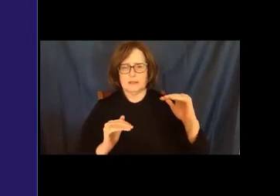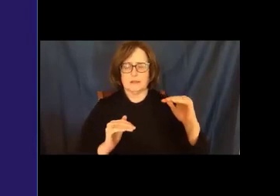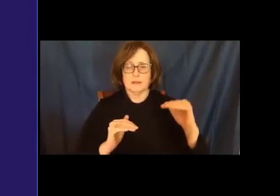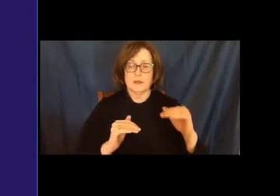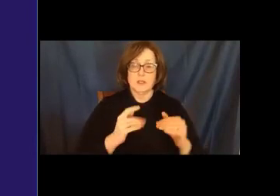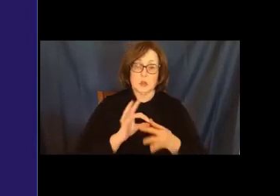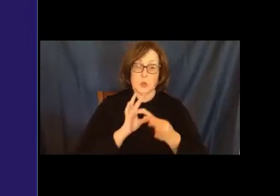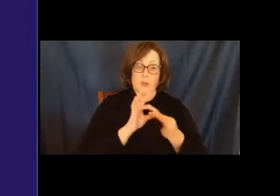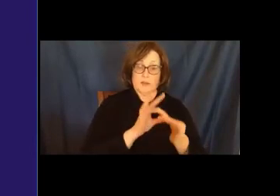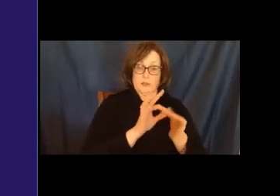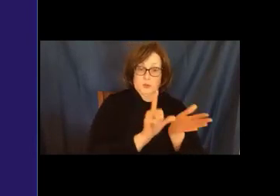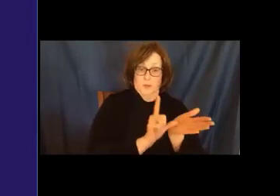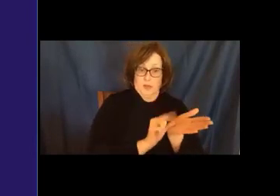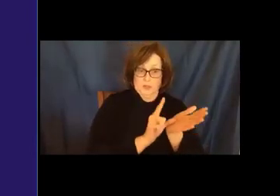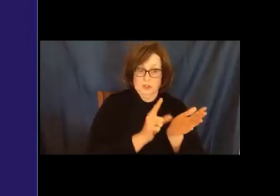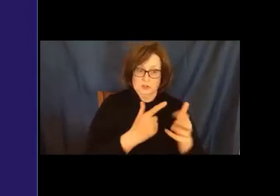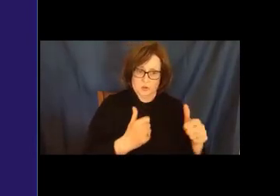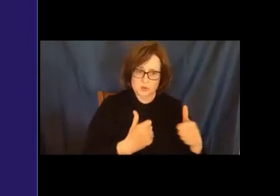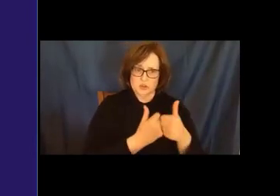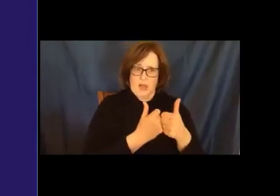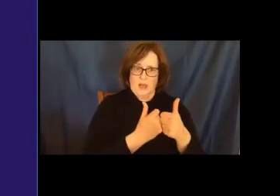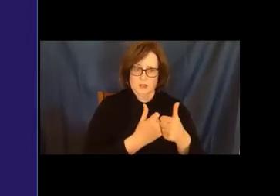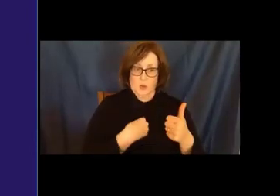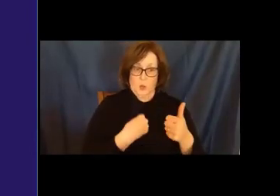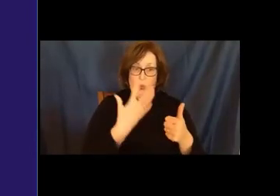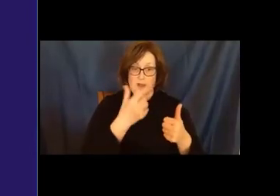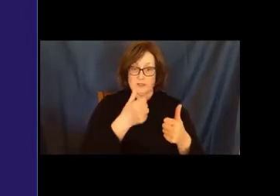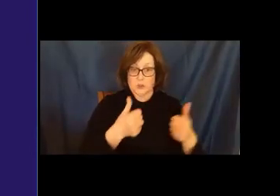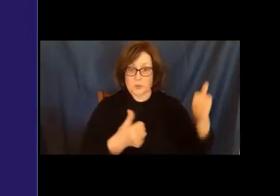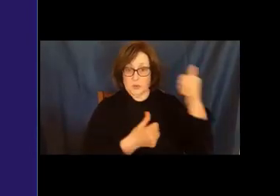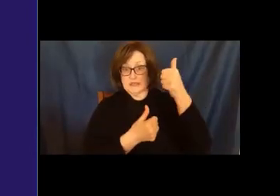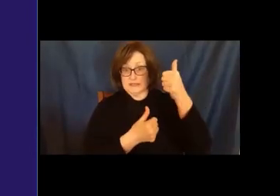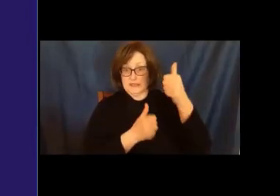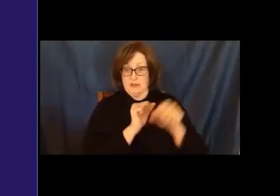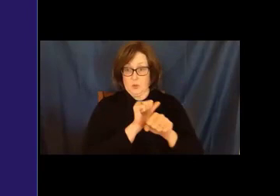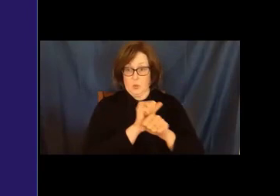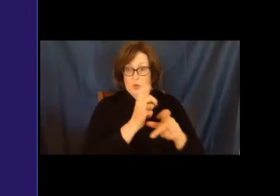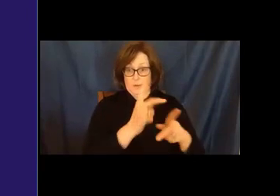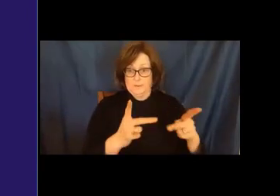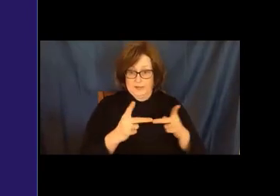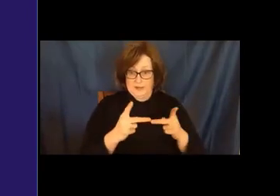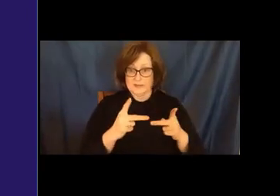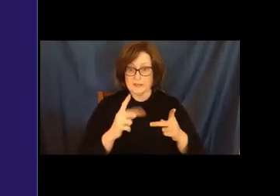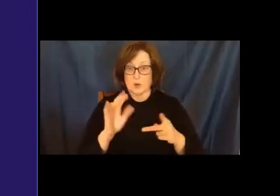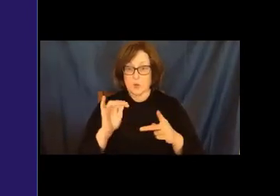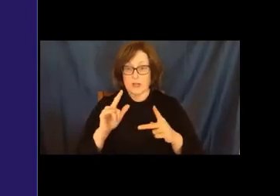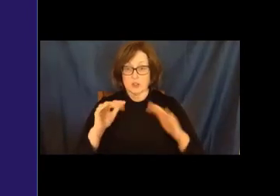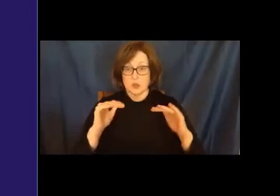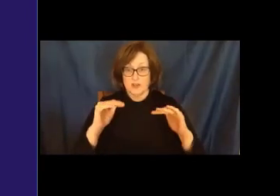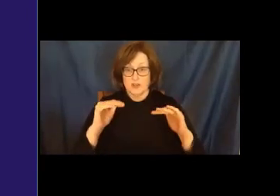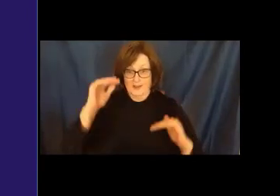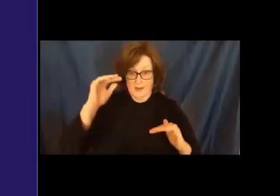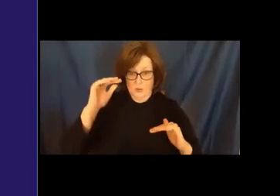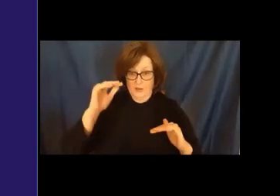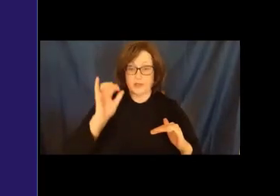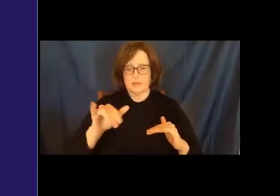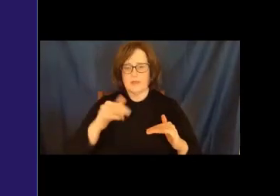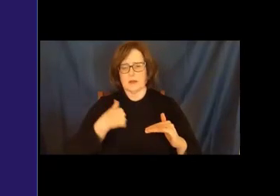to challenge white supremacy in the workplace and dismantle racial inequities. And this is what we want to see happen across our